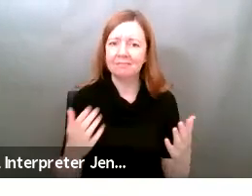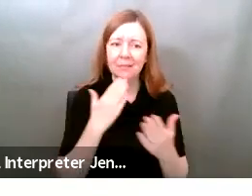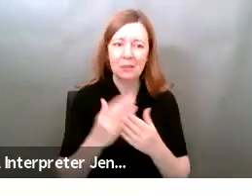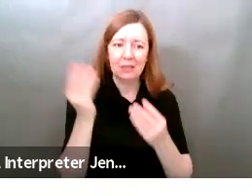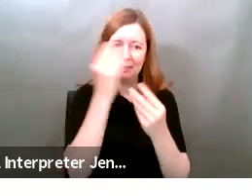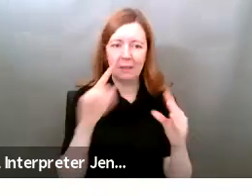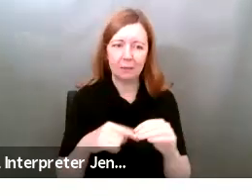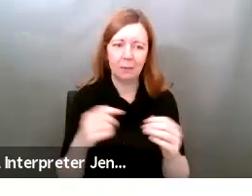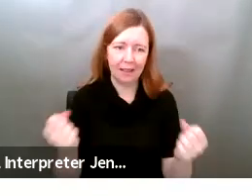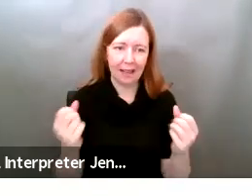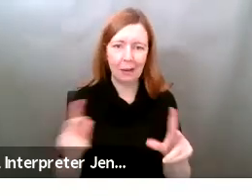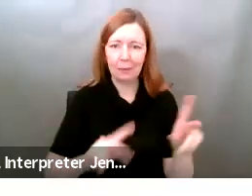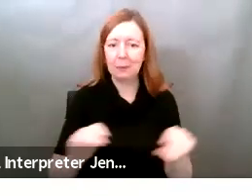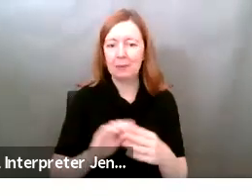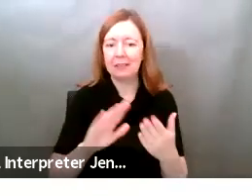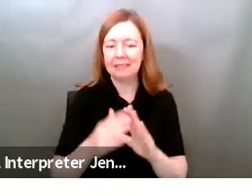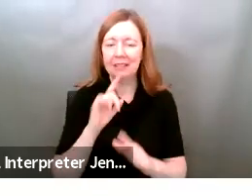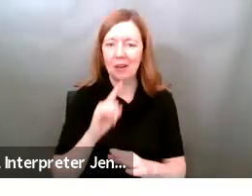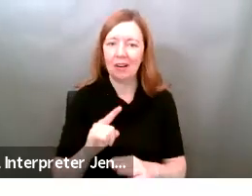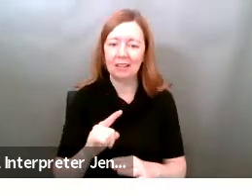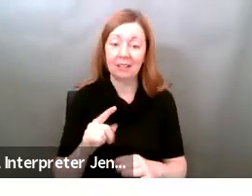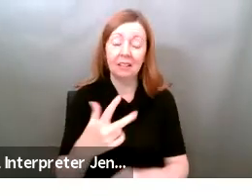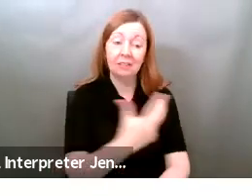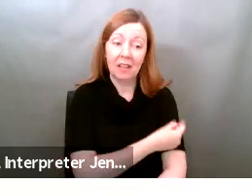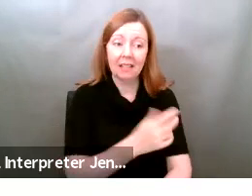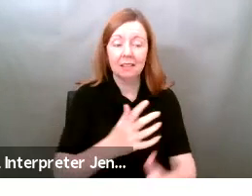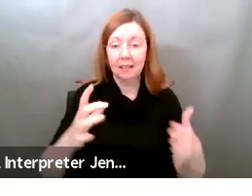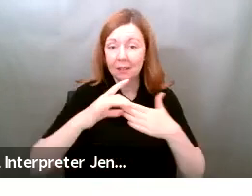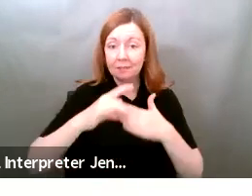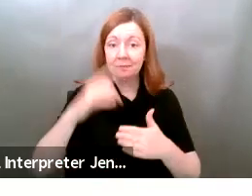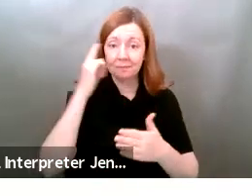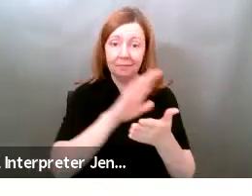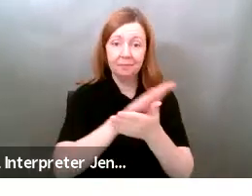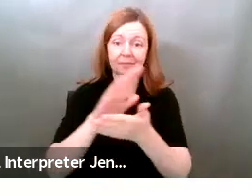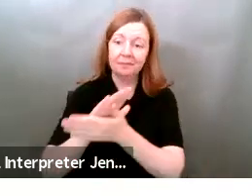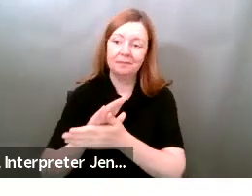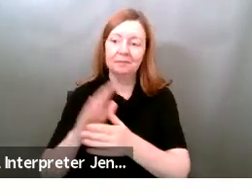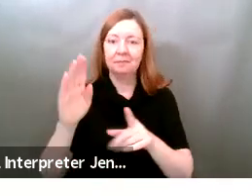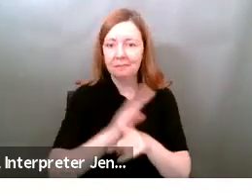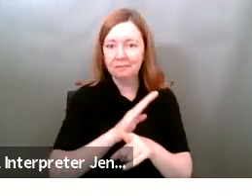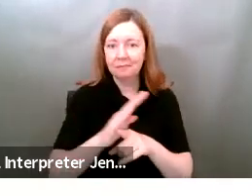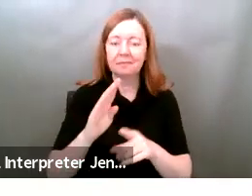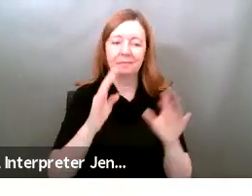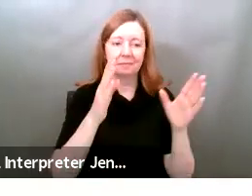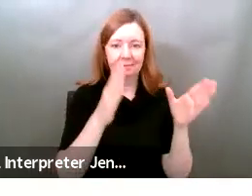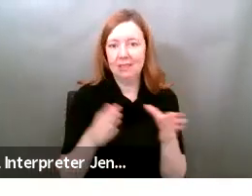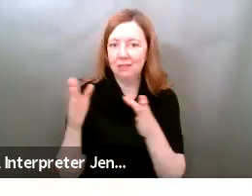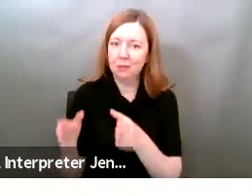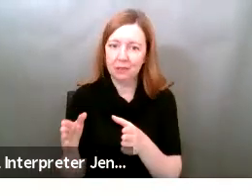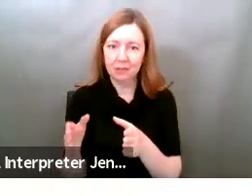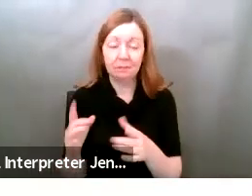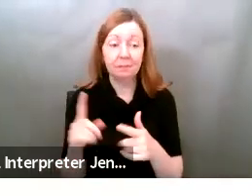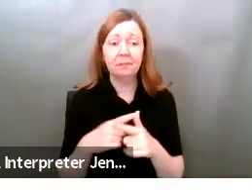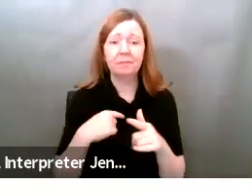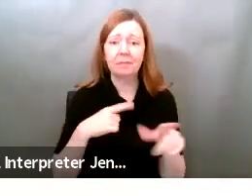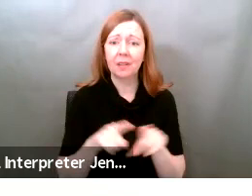about how many people in the city are vaccinated, and then a lot of guidance for schools and businesses and individuals. And then